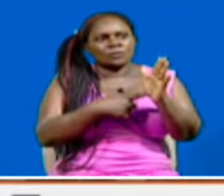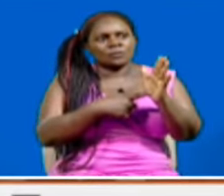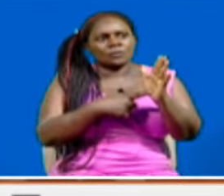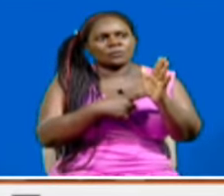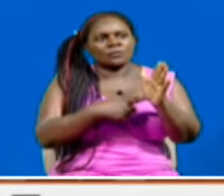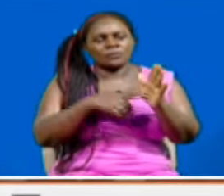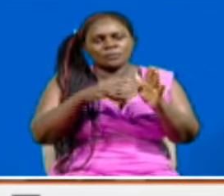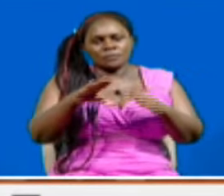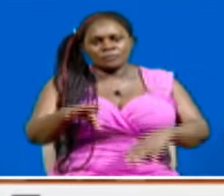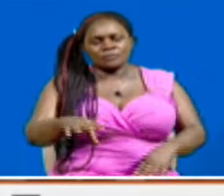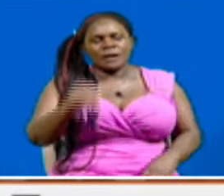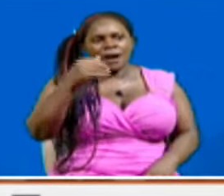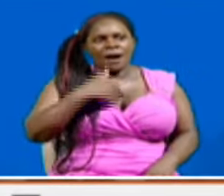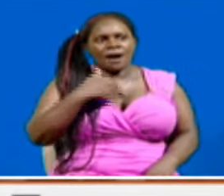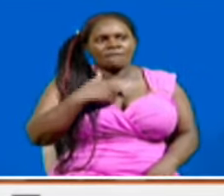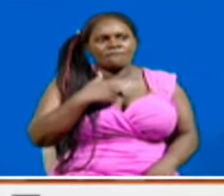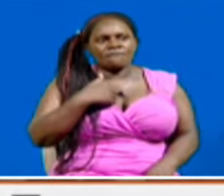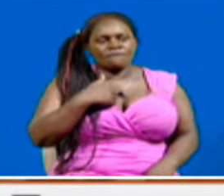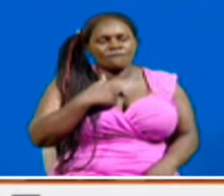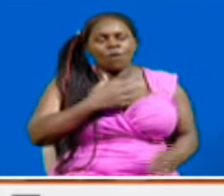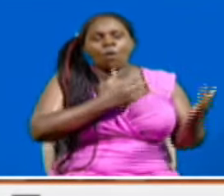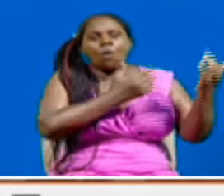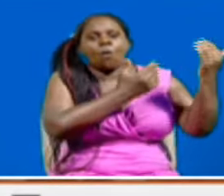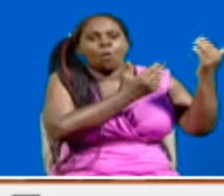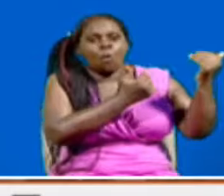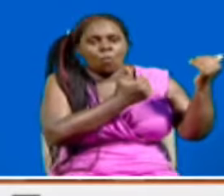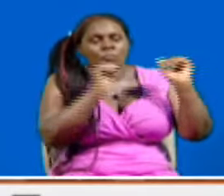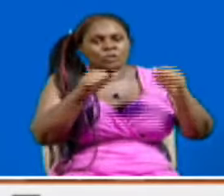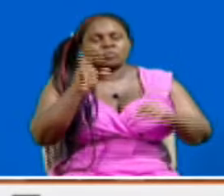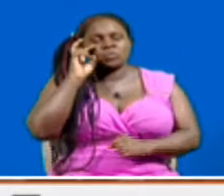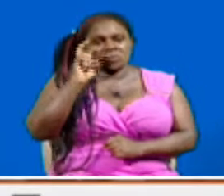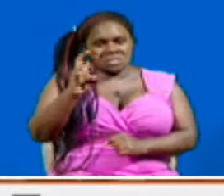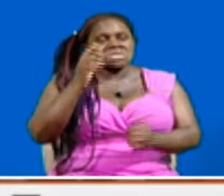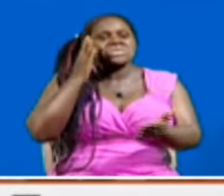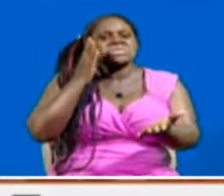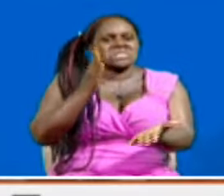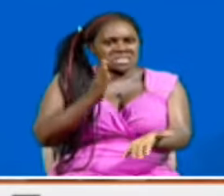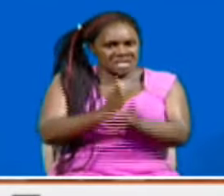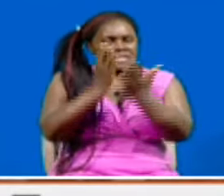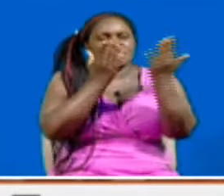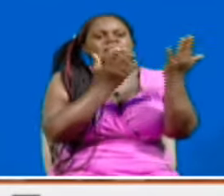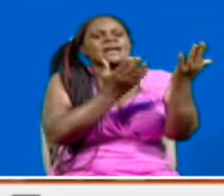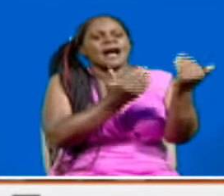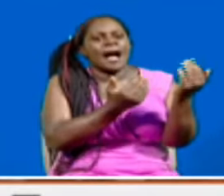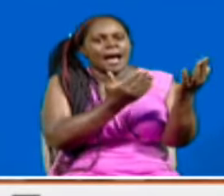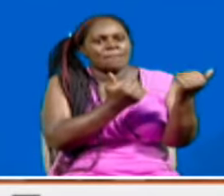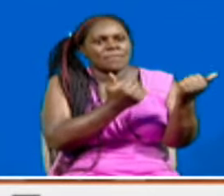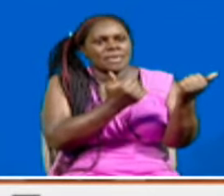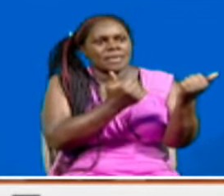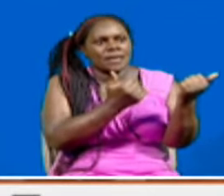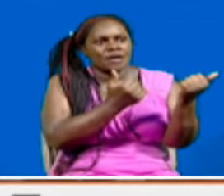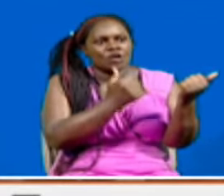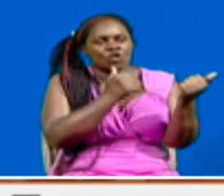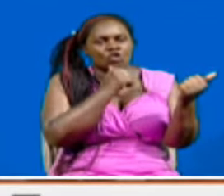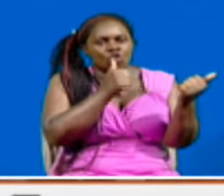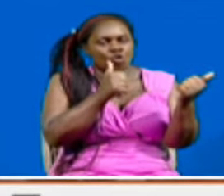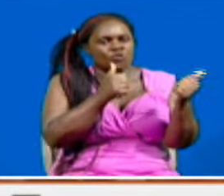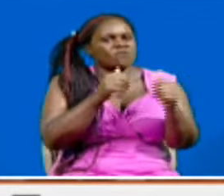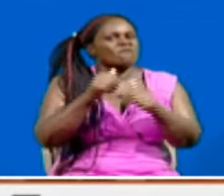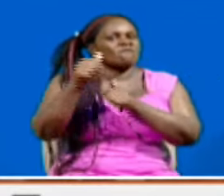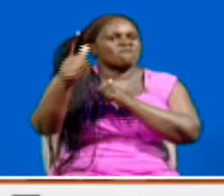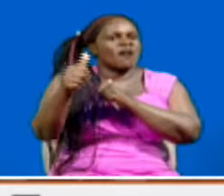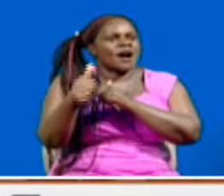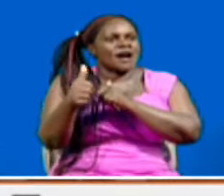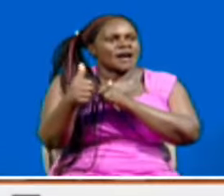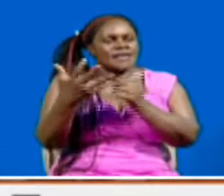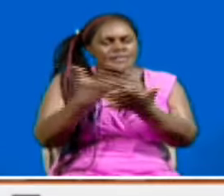they finally have light at the end of the tunnel. They can see justice is not a facade anymore. It's